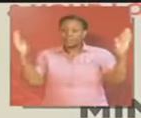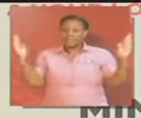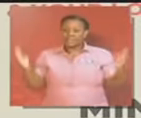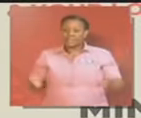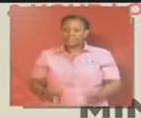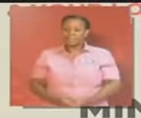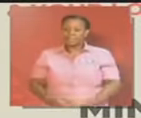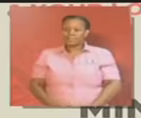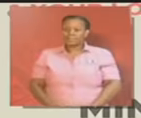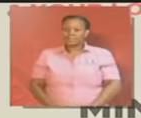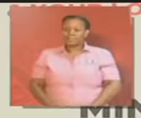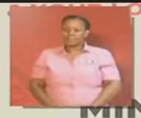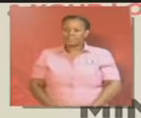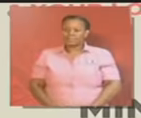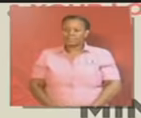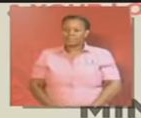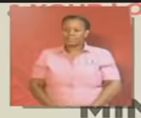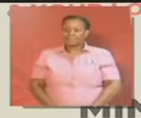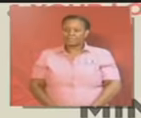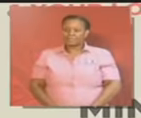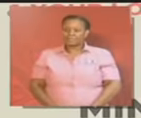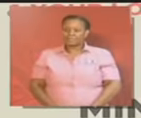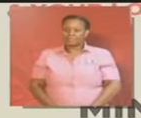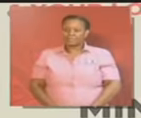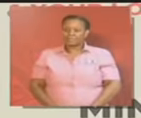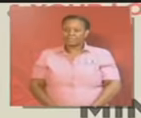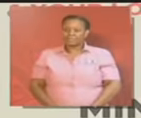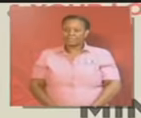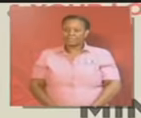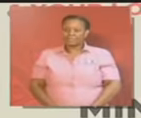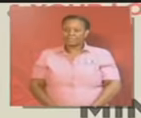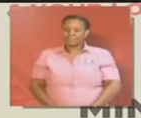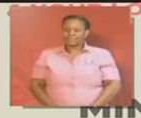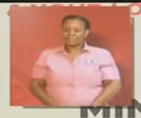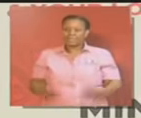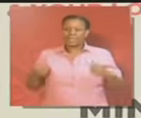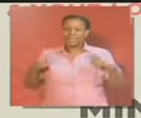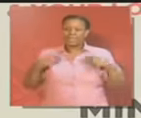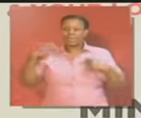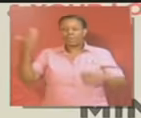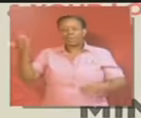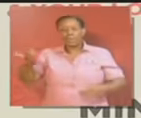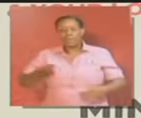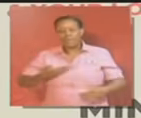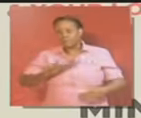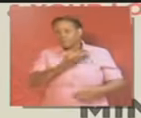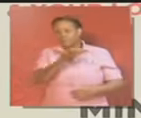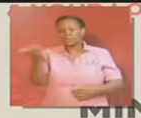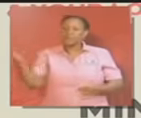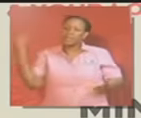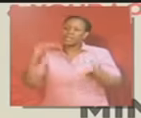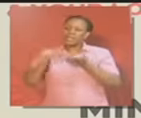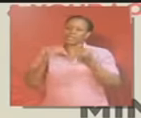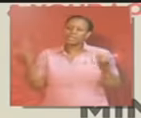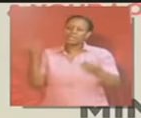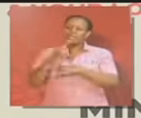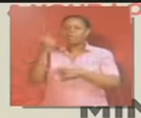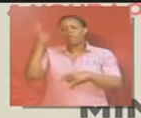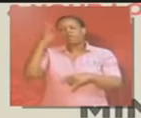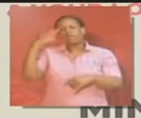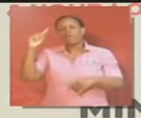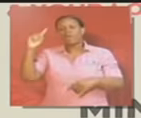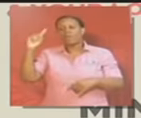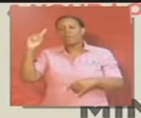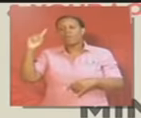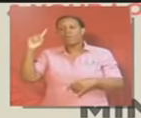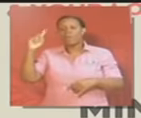Good morning. We are pleased to have you back with us today for this virtual media conference by the Ministry of Health as we seek to keep